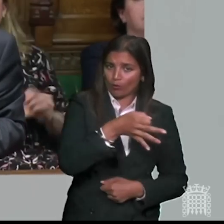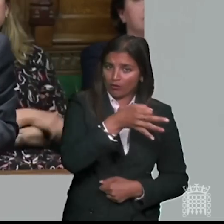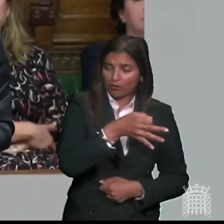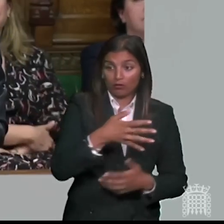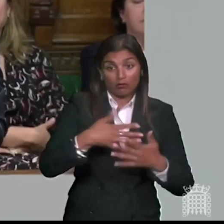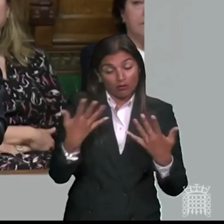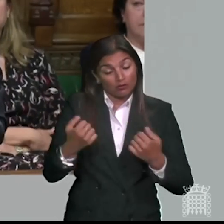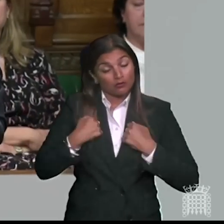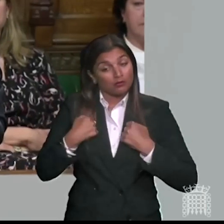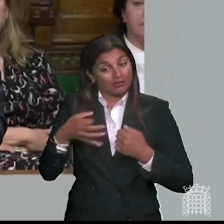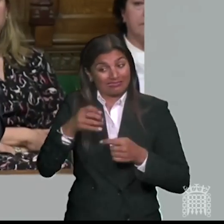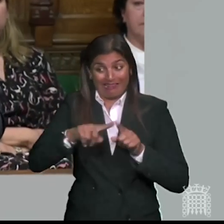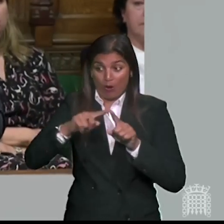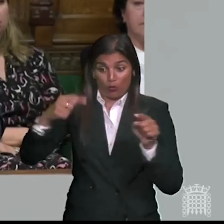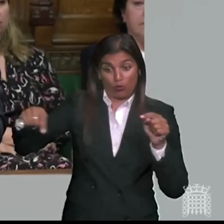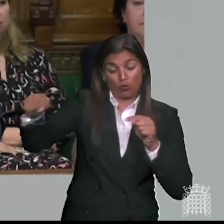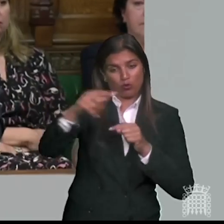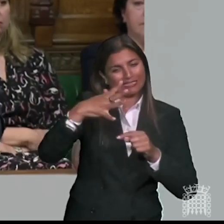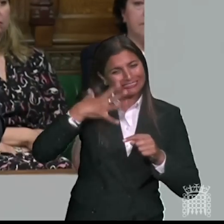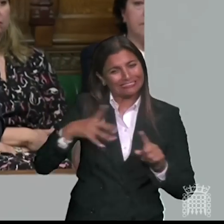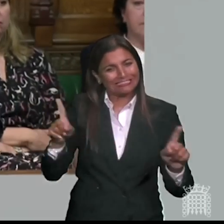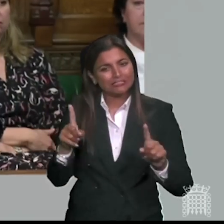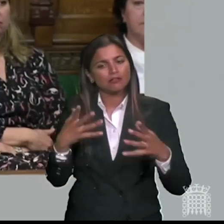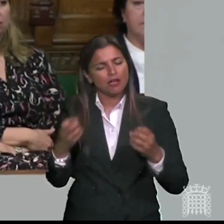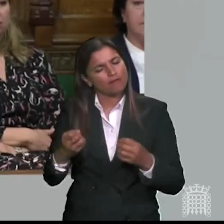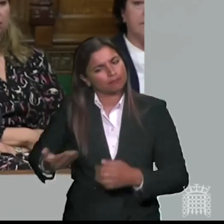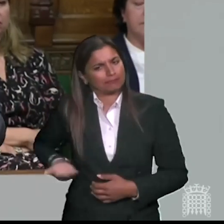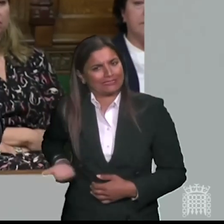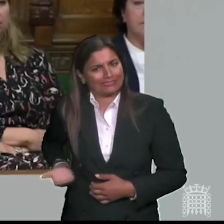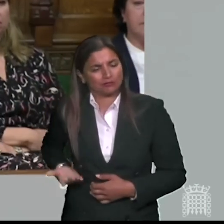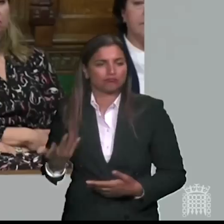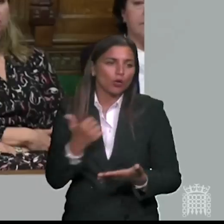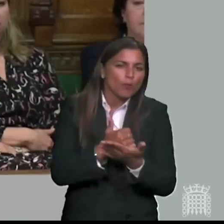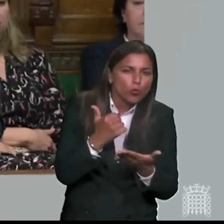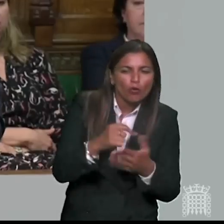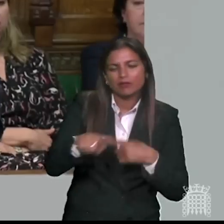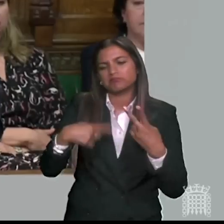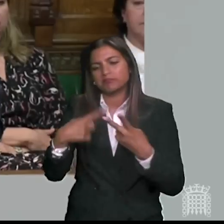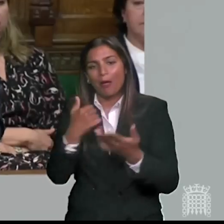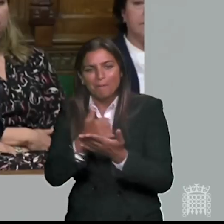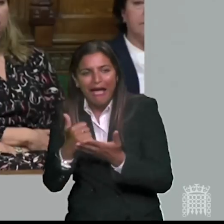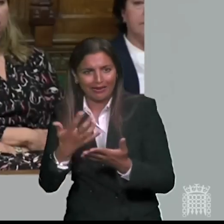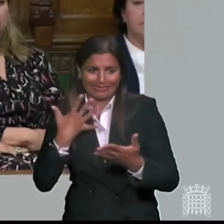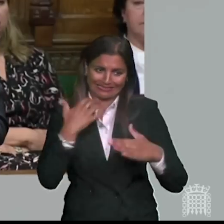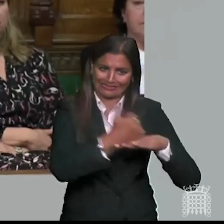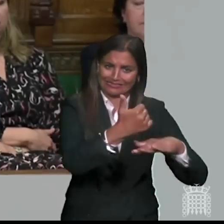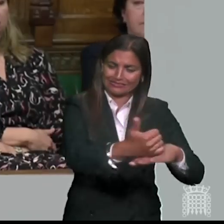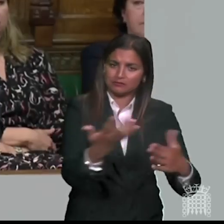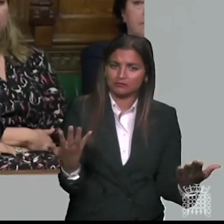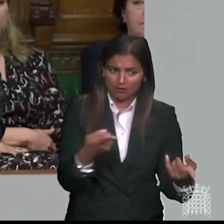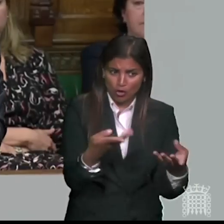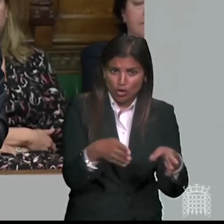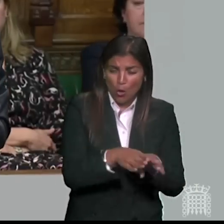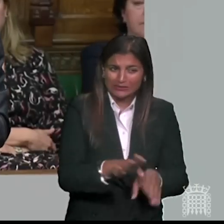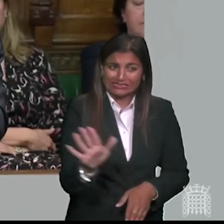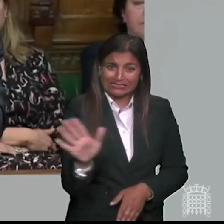is often dependent on the presence of a small number of anchor businesses such as a post office or a bank. Can my right honourable friend therefore